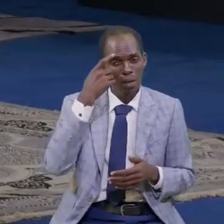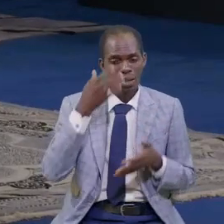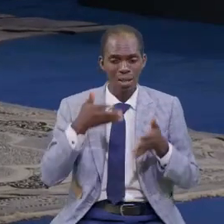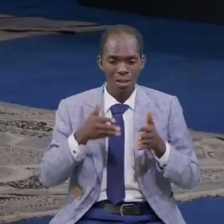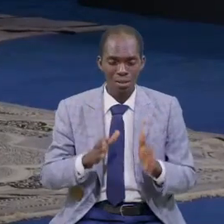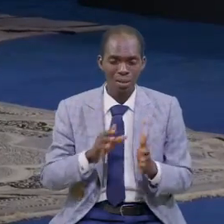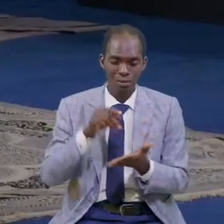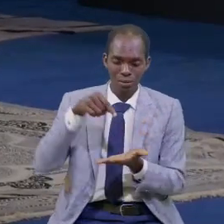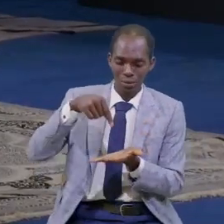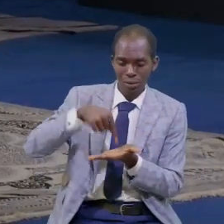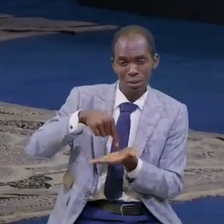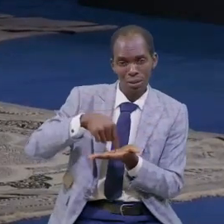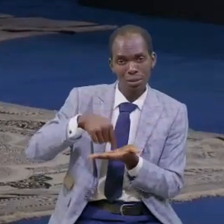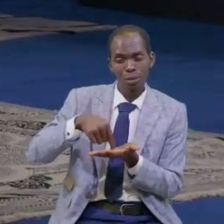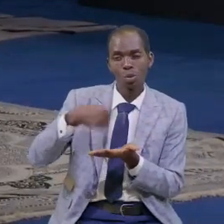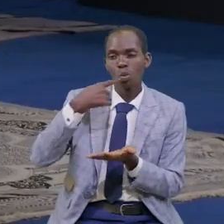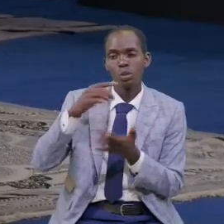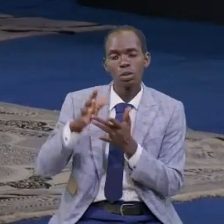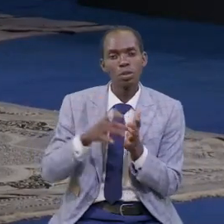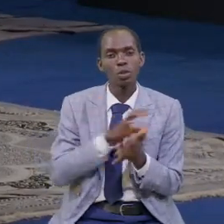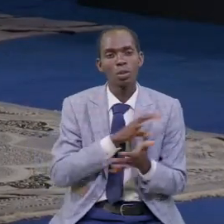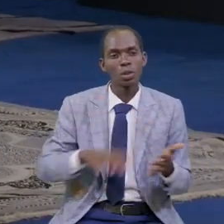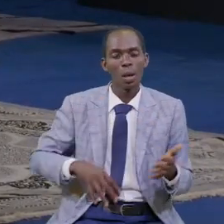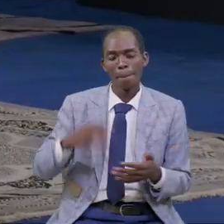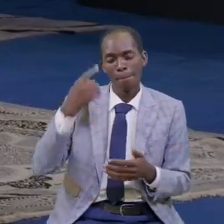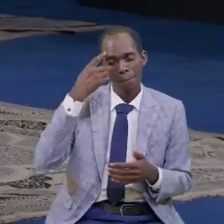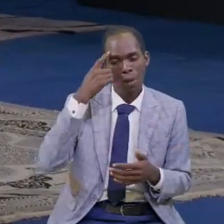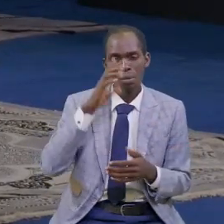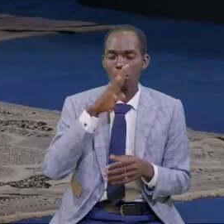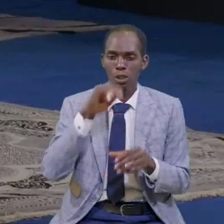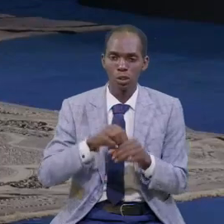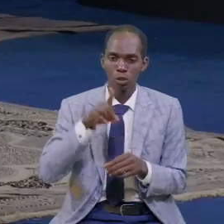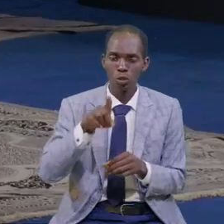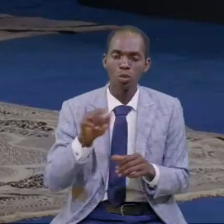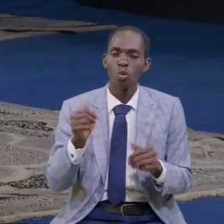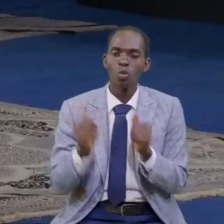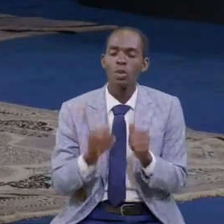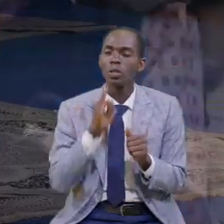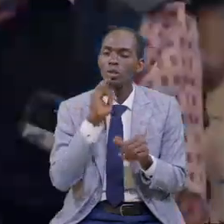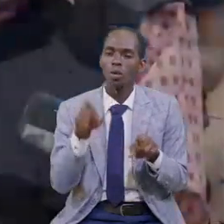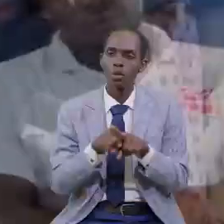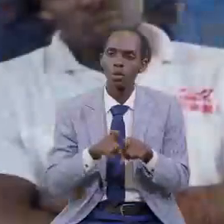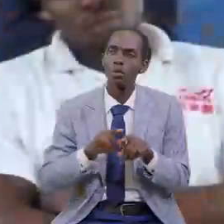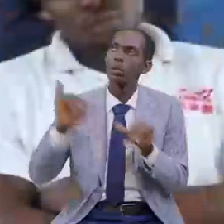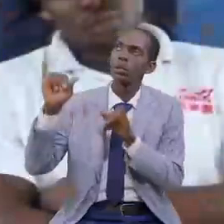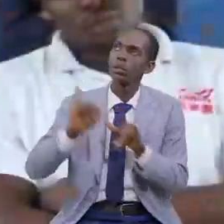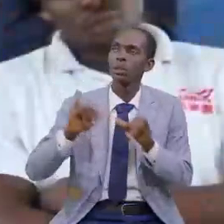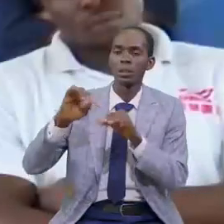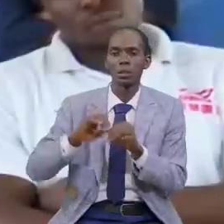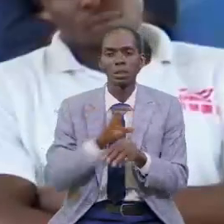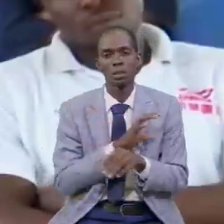be in you, which was also in Christ. Look at verse 6. In verse 6,